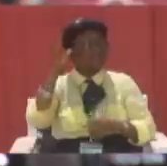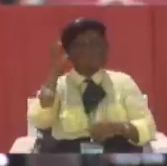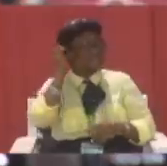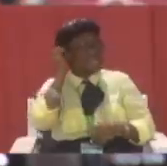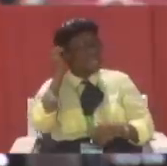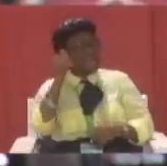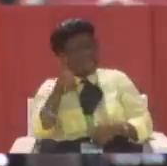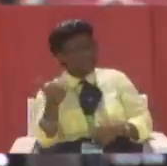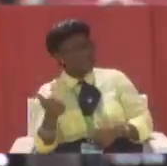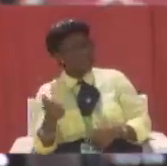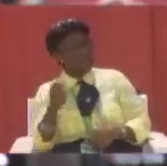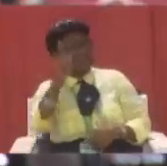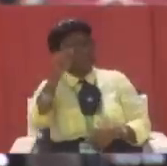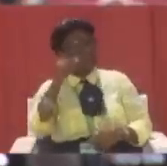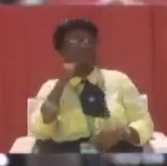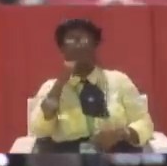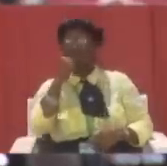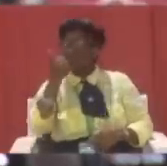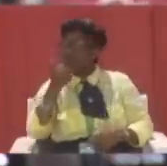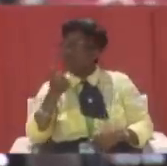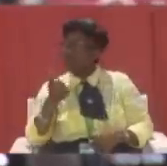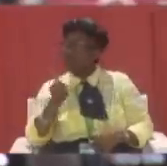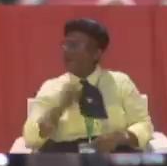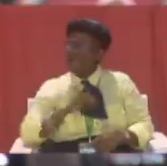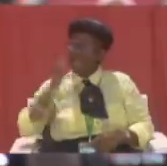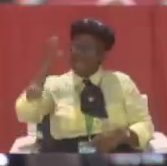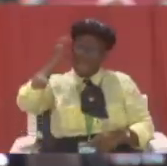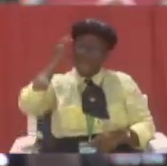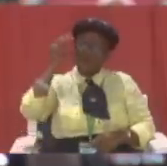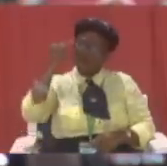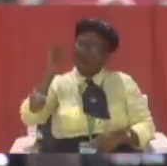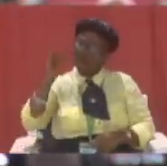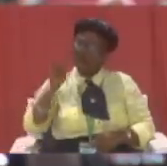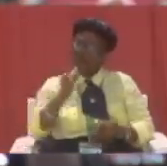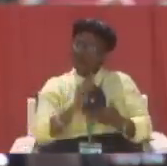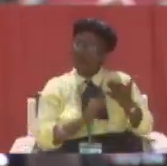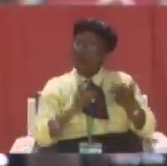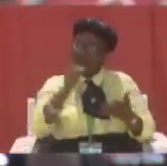We've heard of someone now who was barren for 32 years.